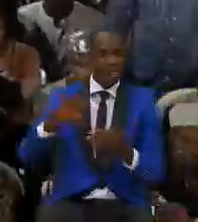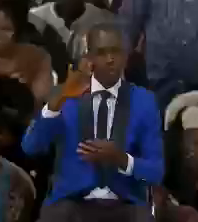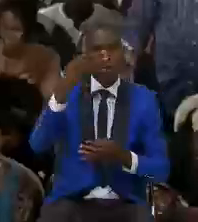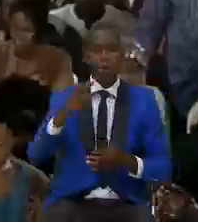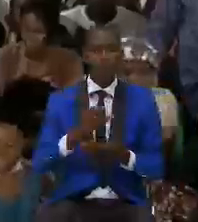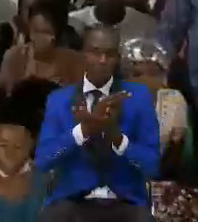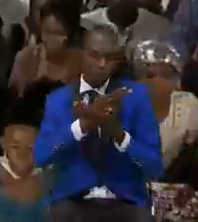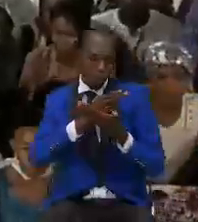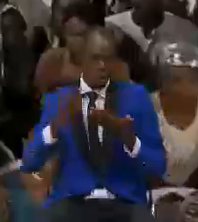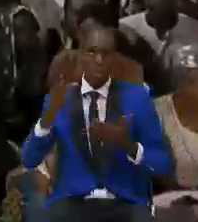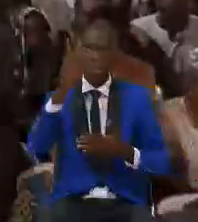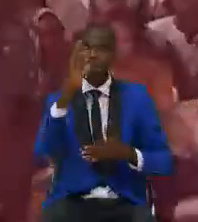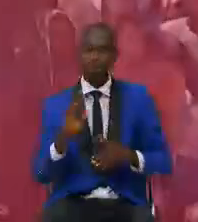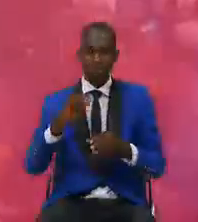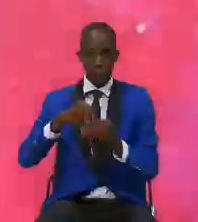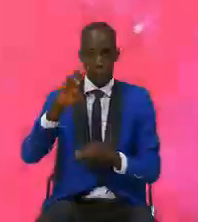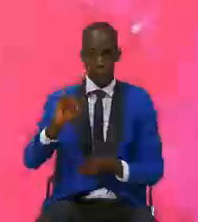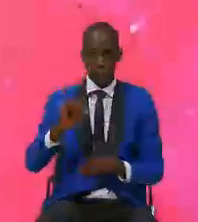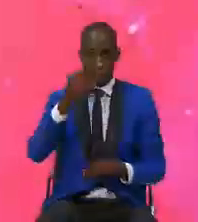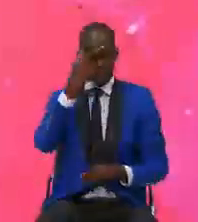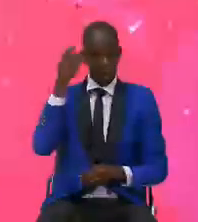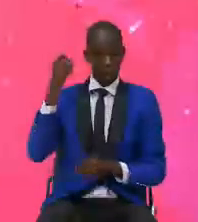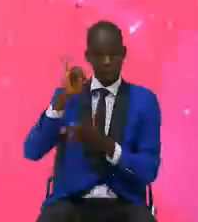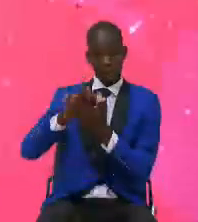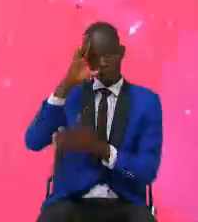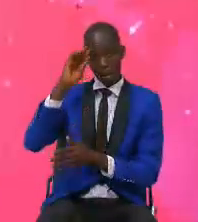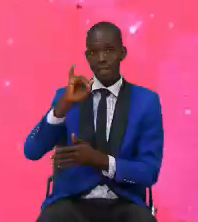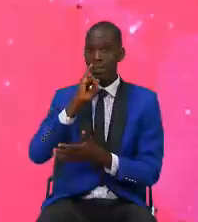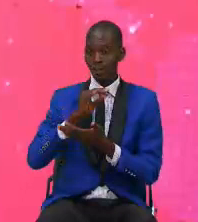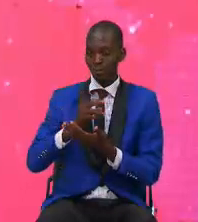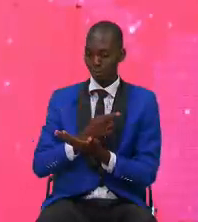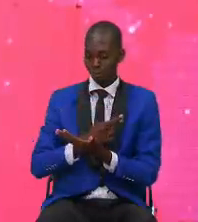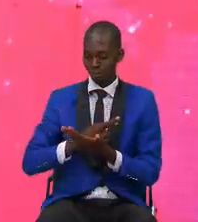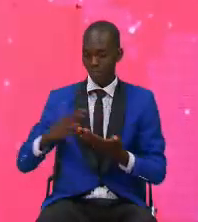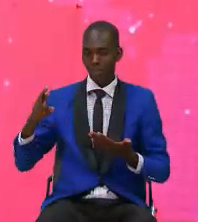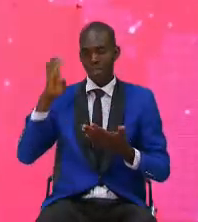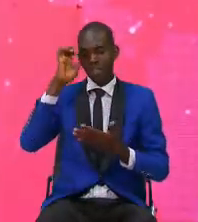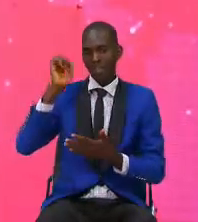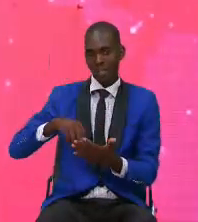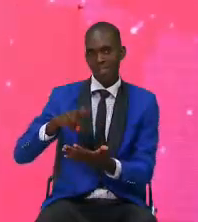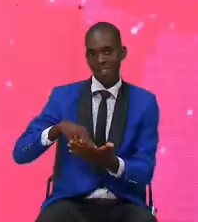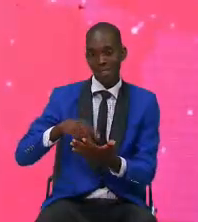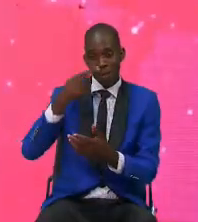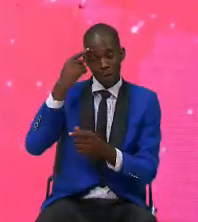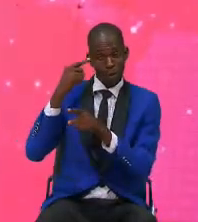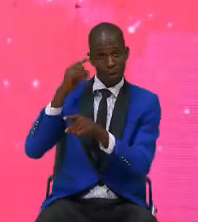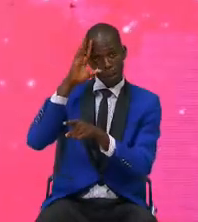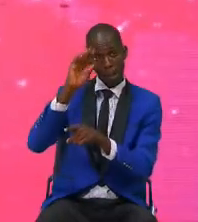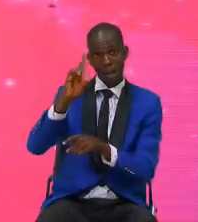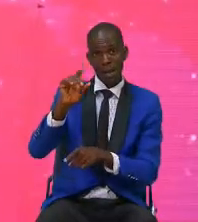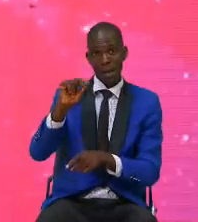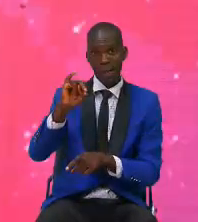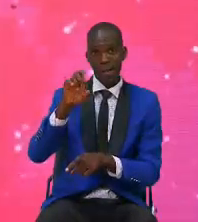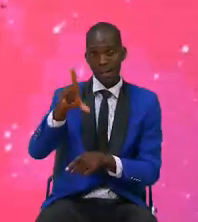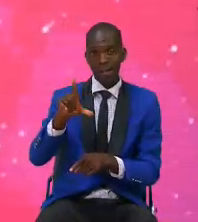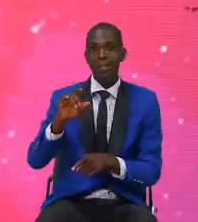And because he's righteous, he can read. Because he's a child of God, he belongs to